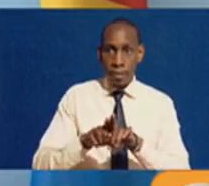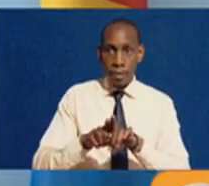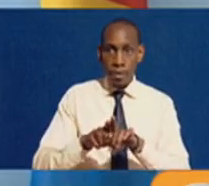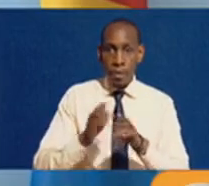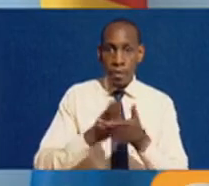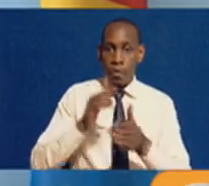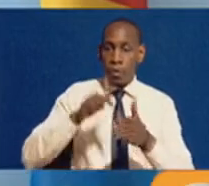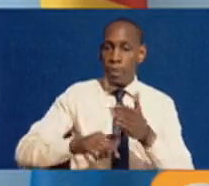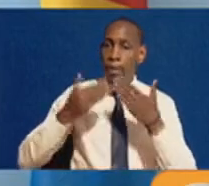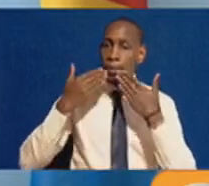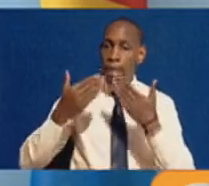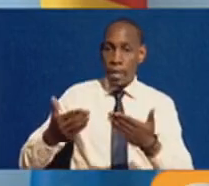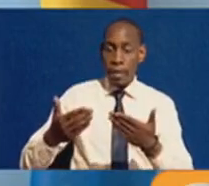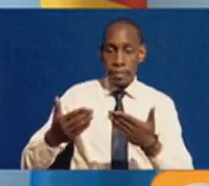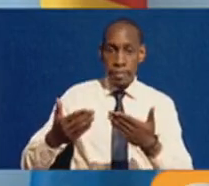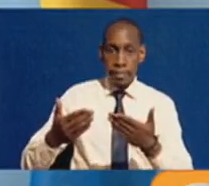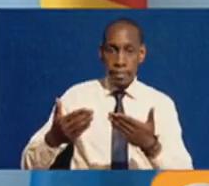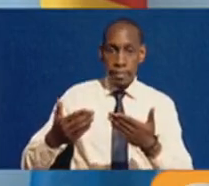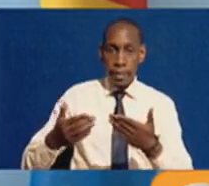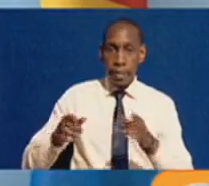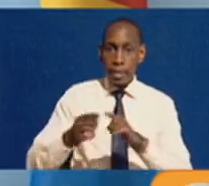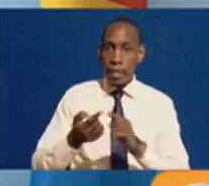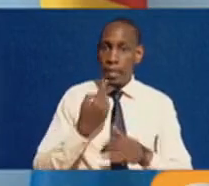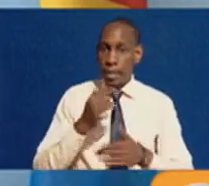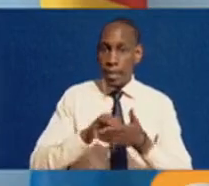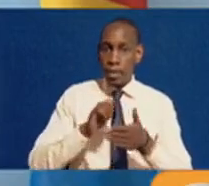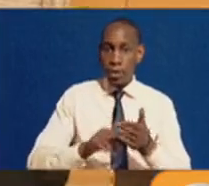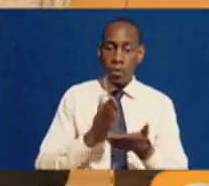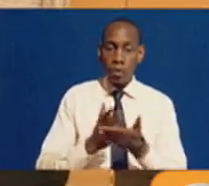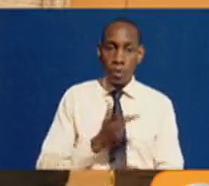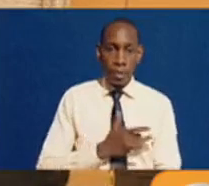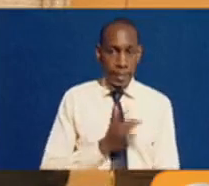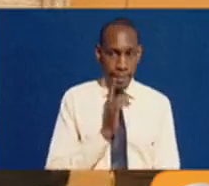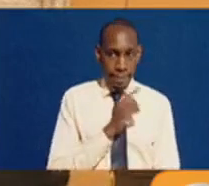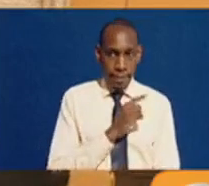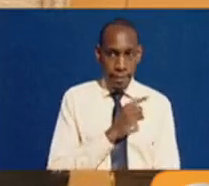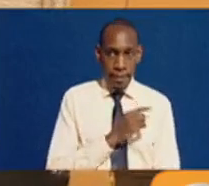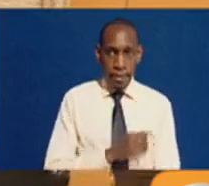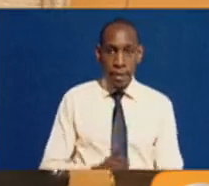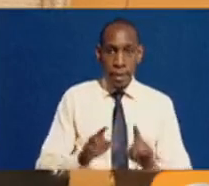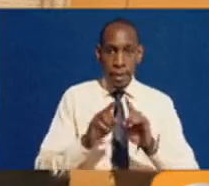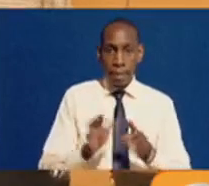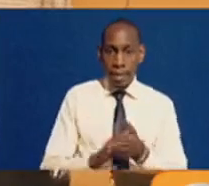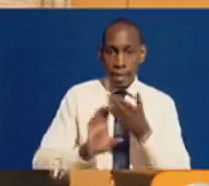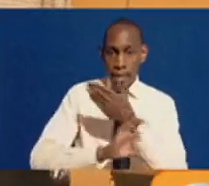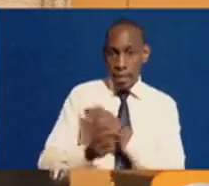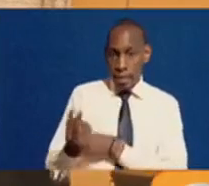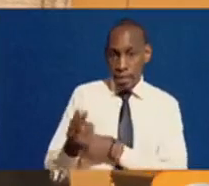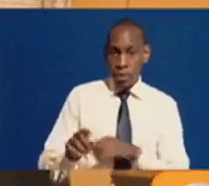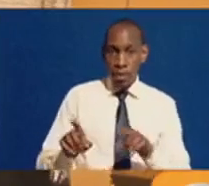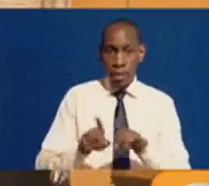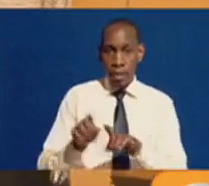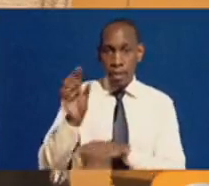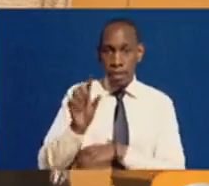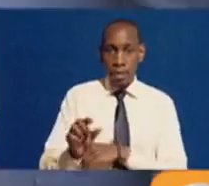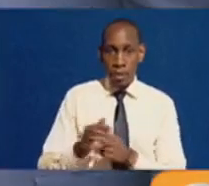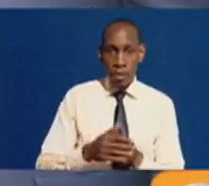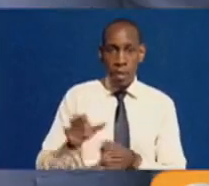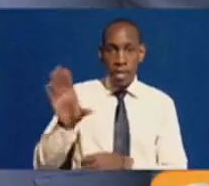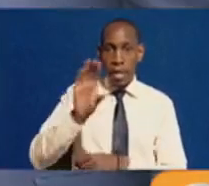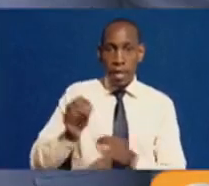deeply thank you and say that I'm very touched. However, beyond the two countries, regional and